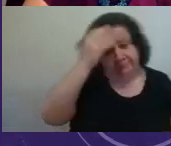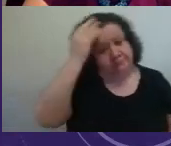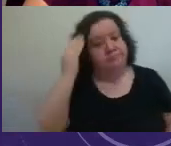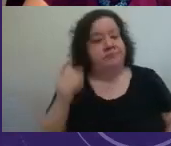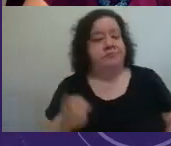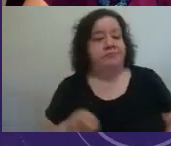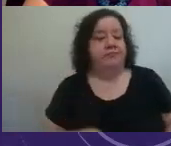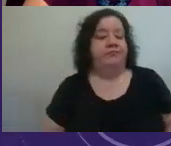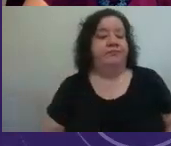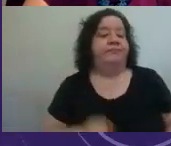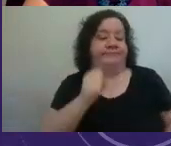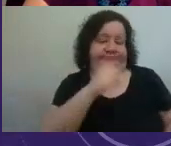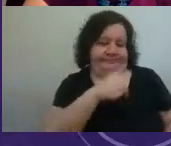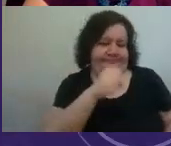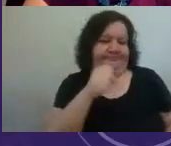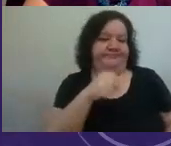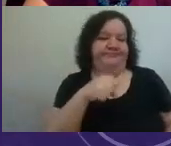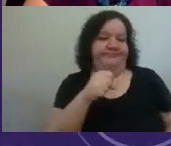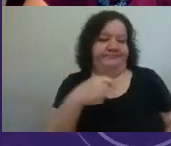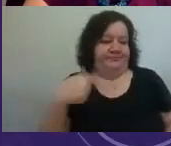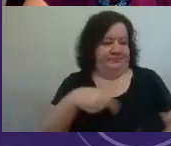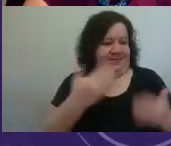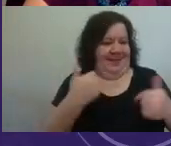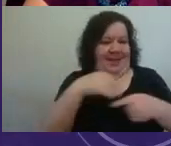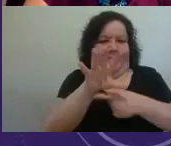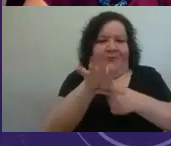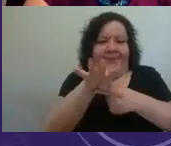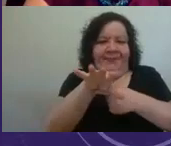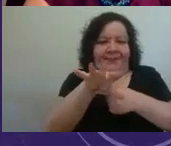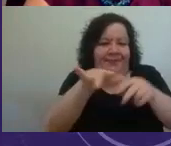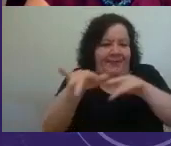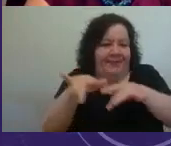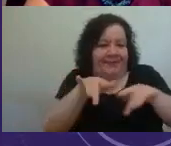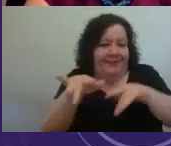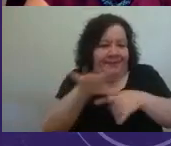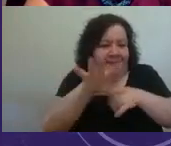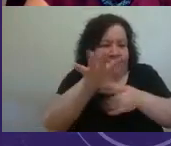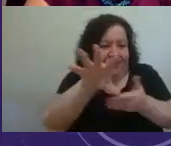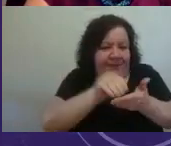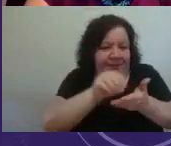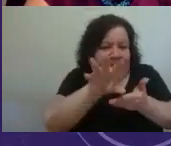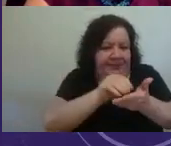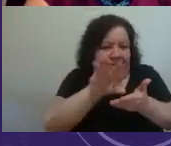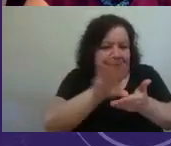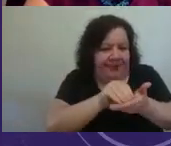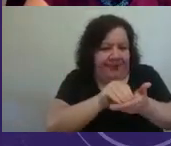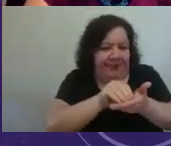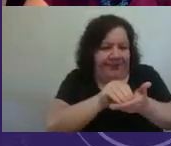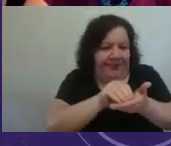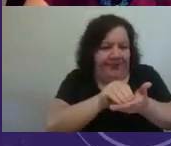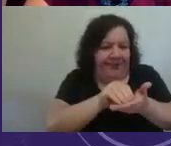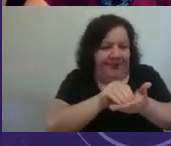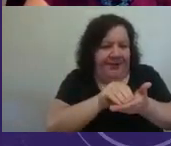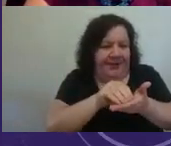recording to see how the captions work, how the audio works, and then decide which format will be the best one, because